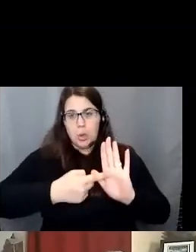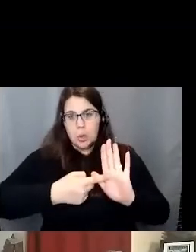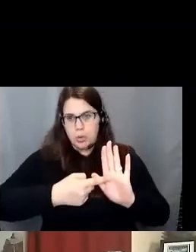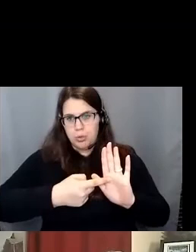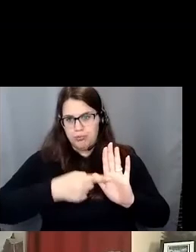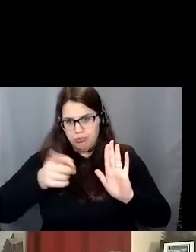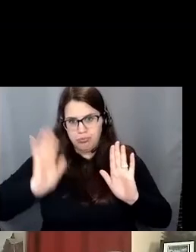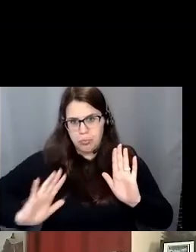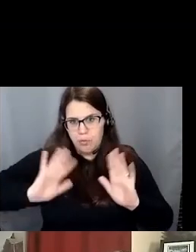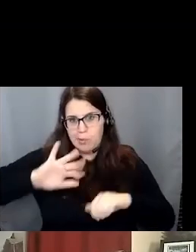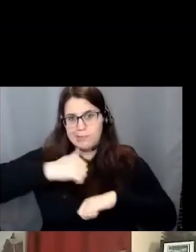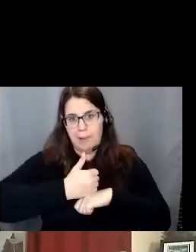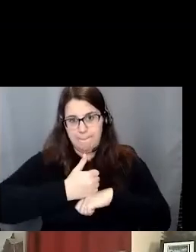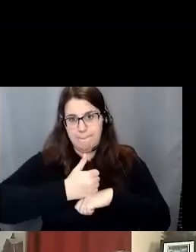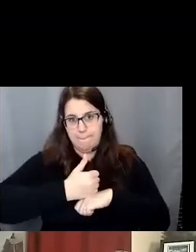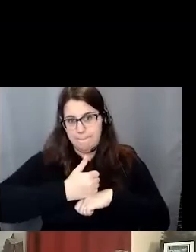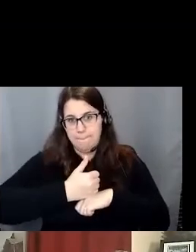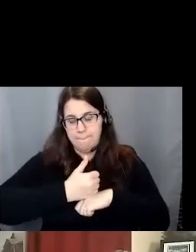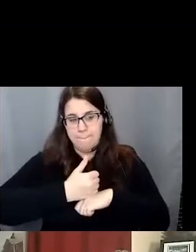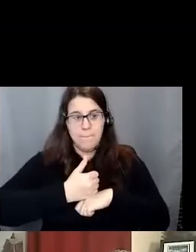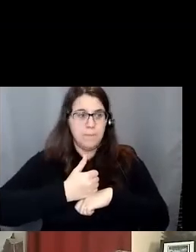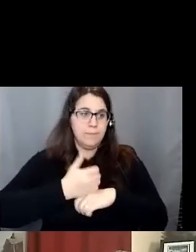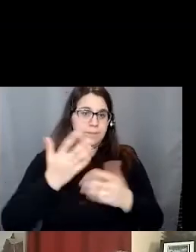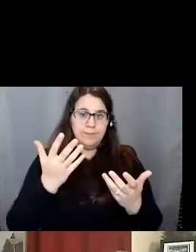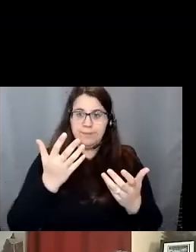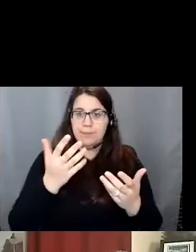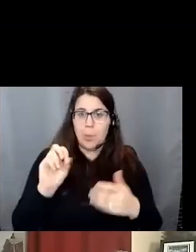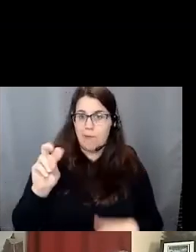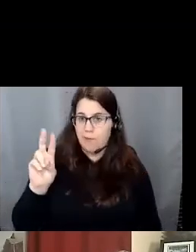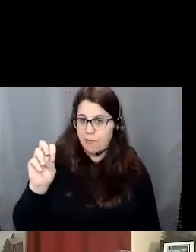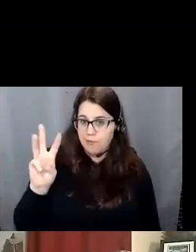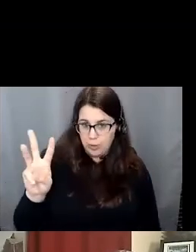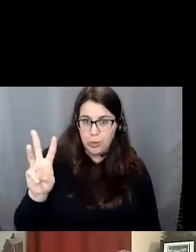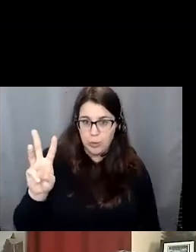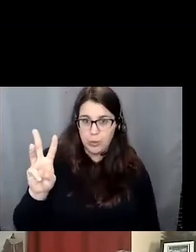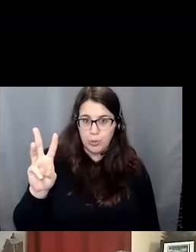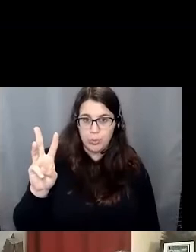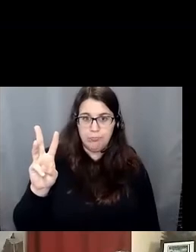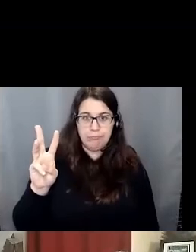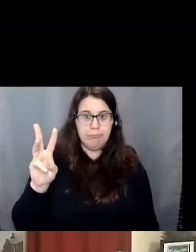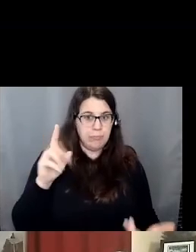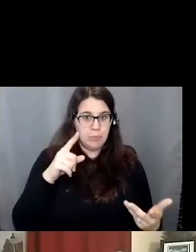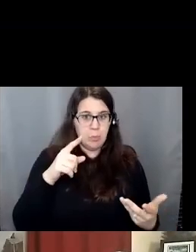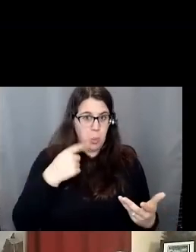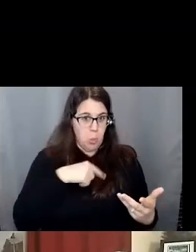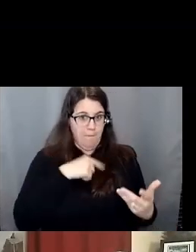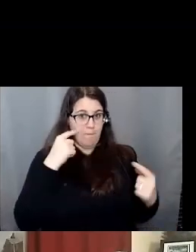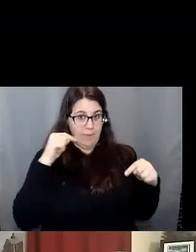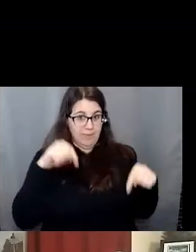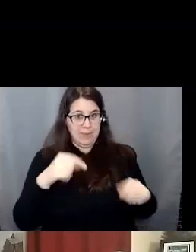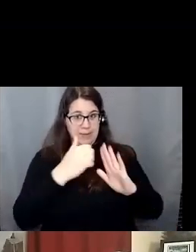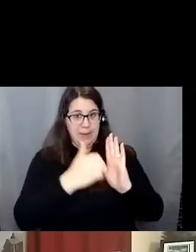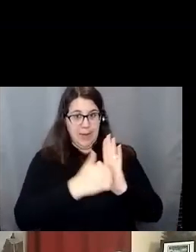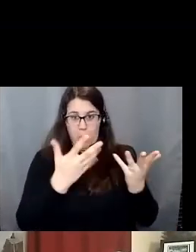up in the account. So as we noted in the overview page when we first got in, the growth option is what was already set up in the account,